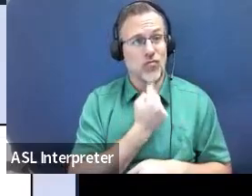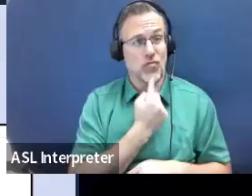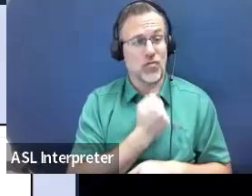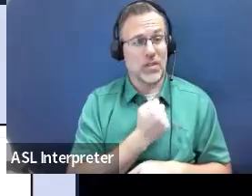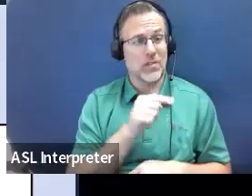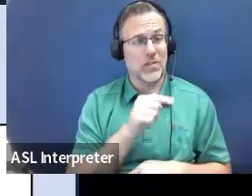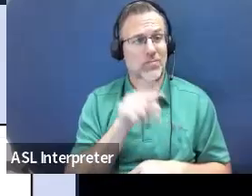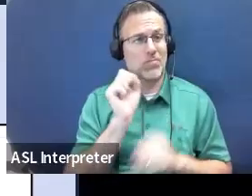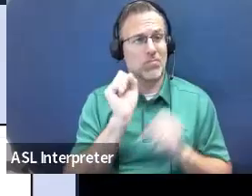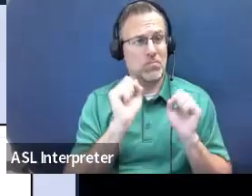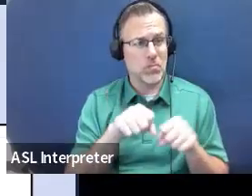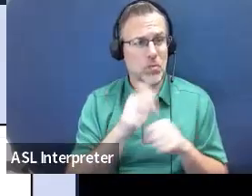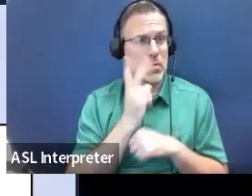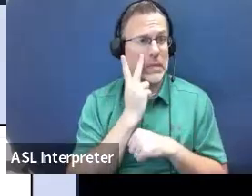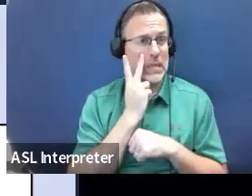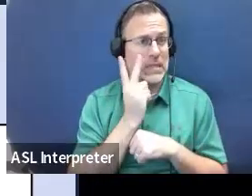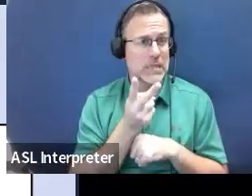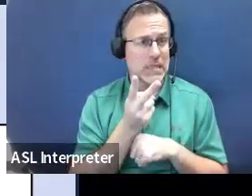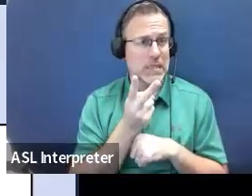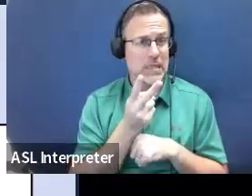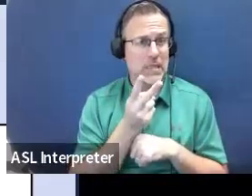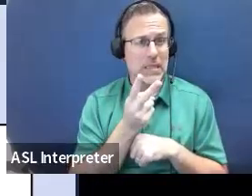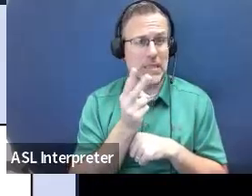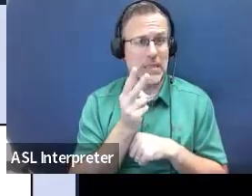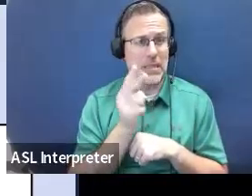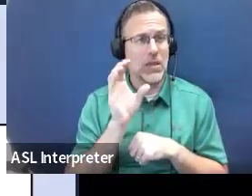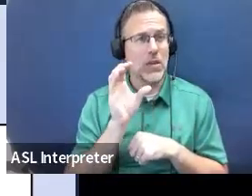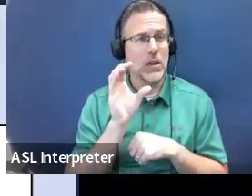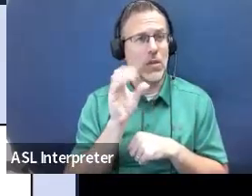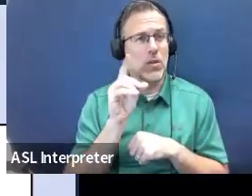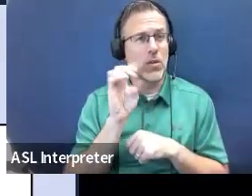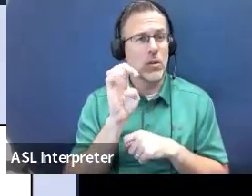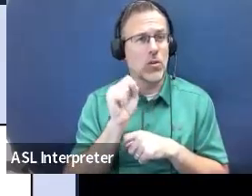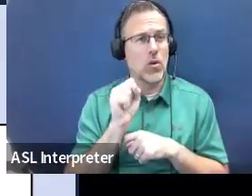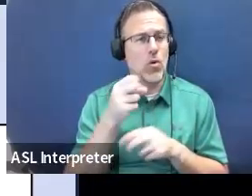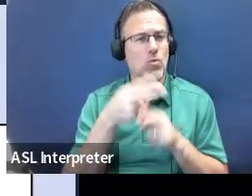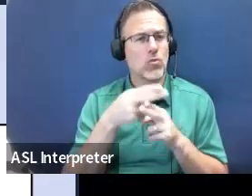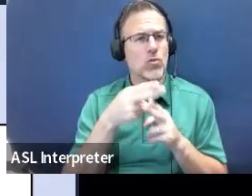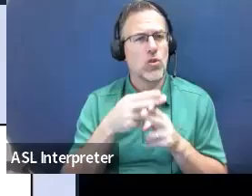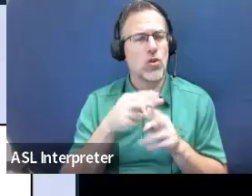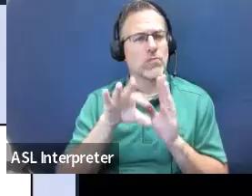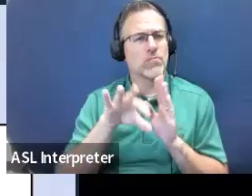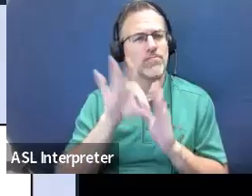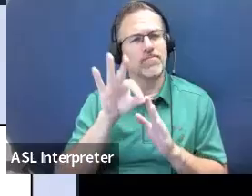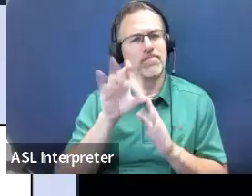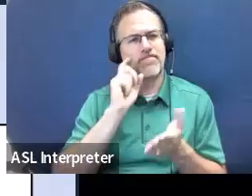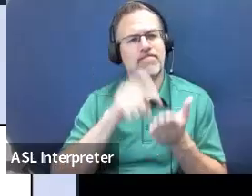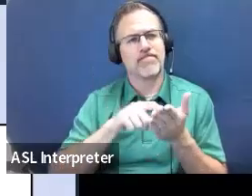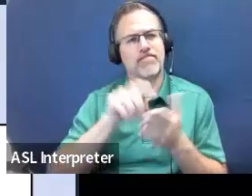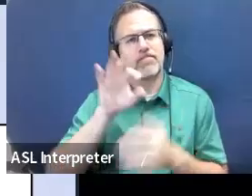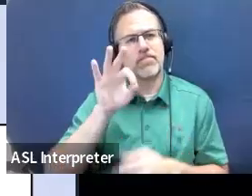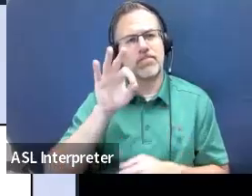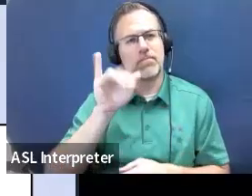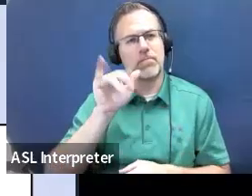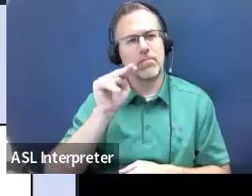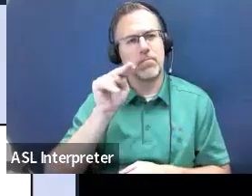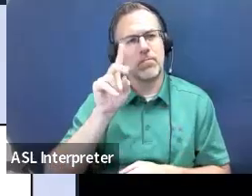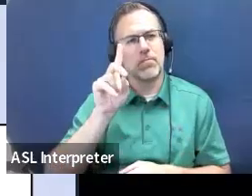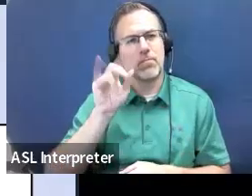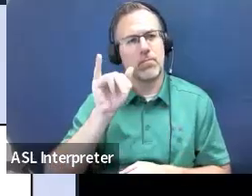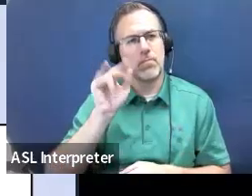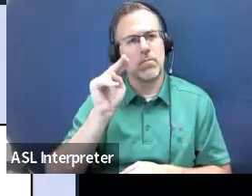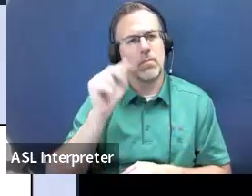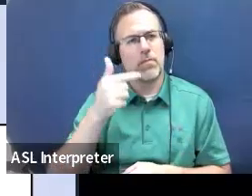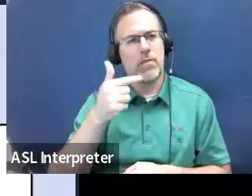These codes are finding codes that we use in our work when we do our monitoring. So